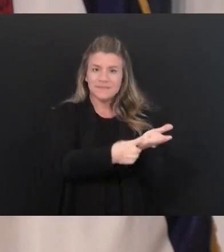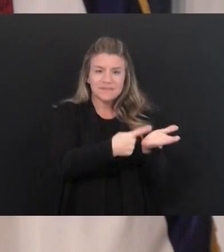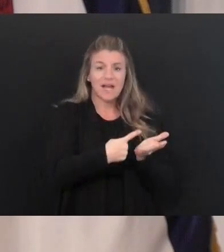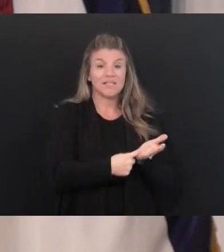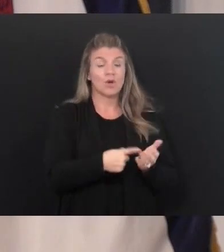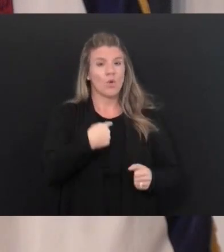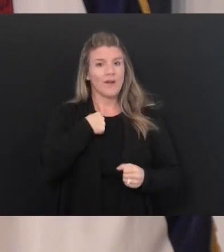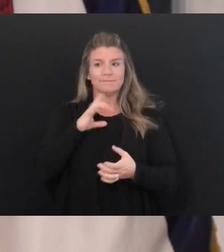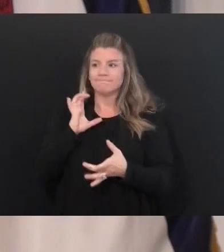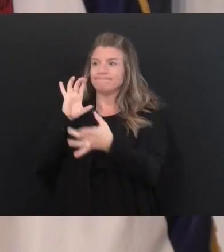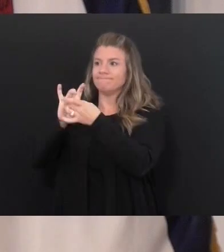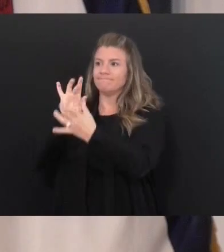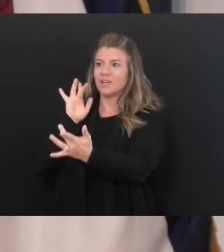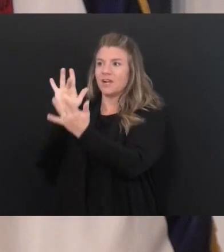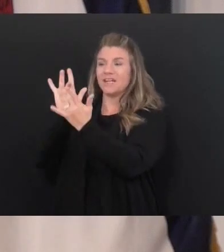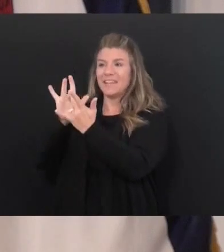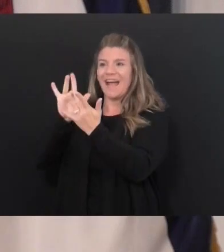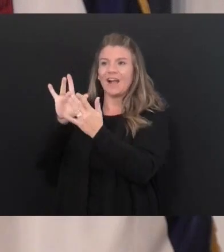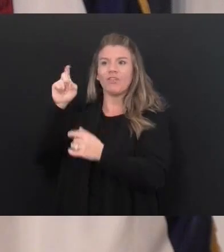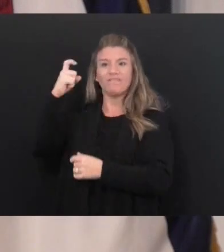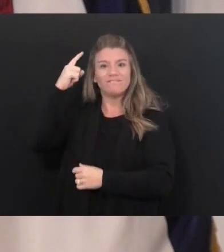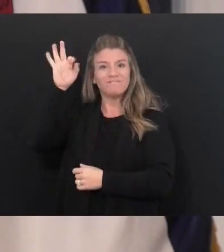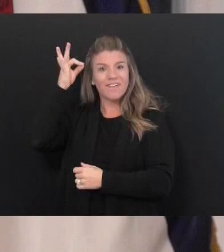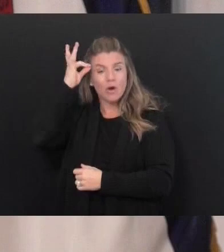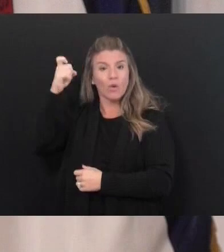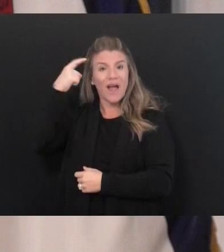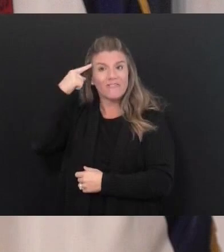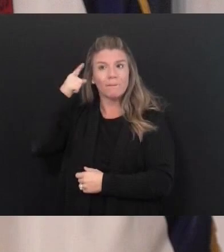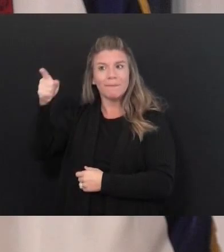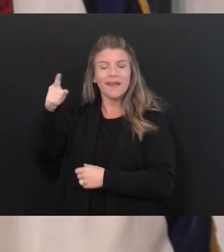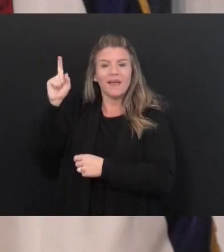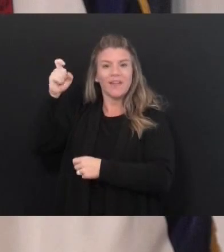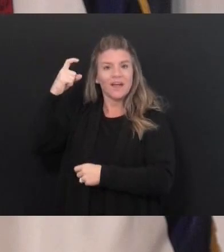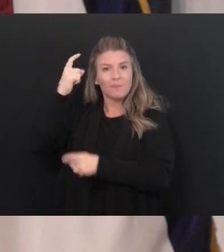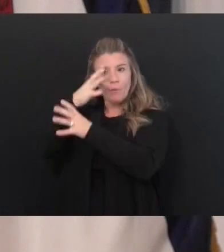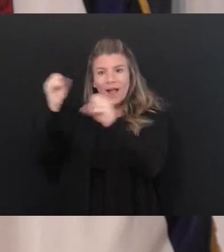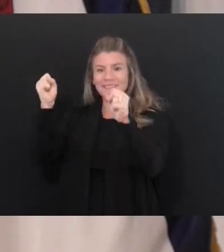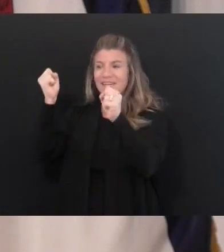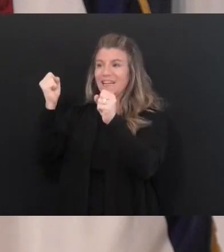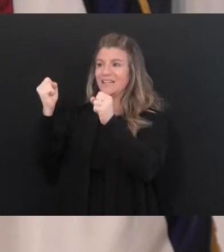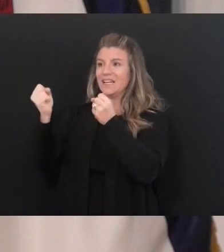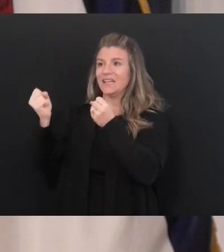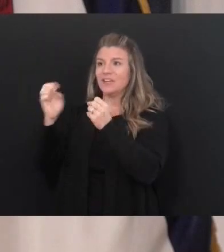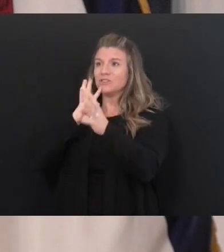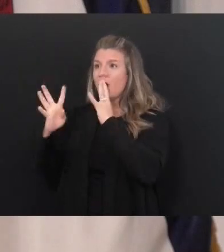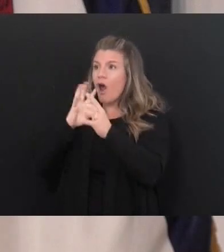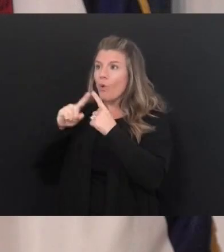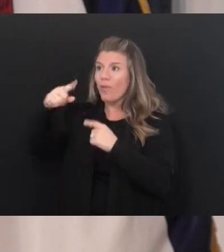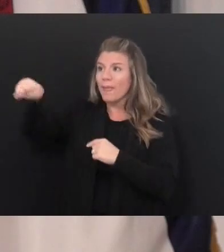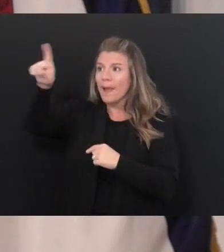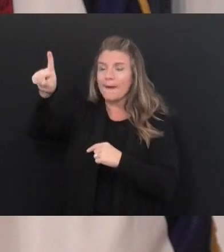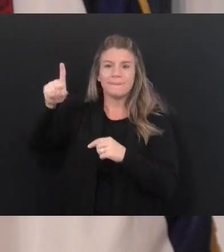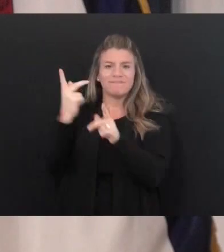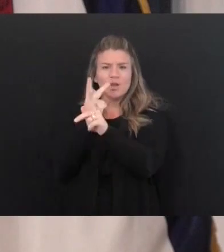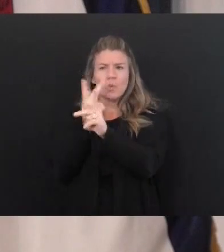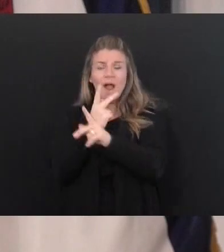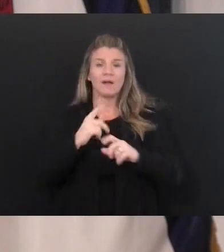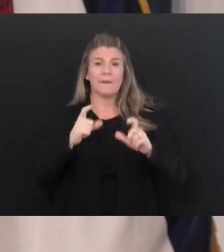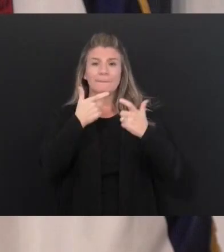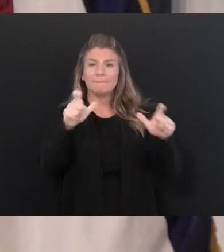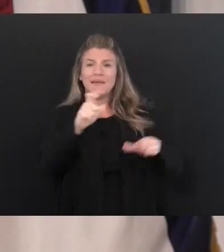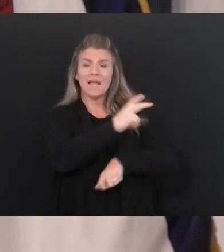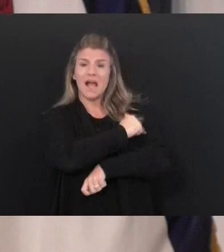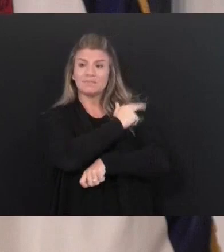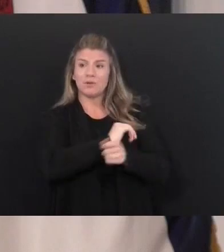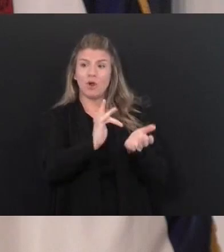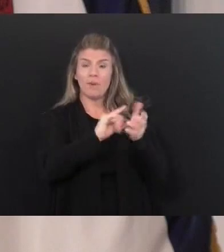federal government and to the president and all the different angles of everything there. Talk to great medical institutions, whether it be Johns